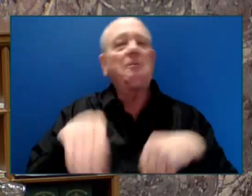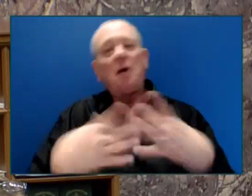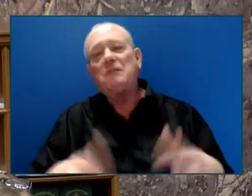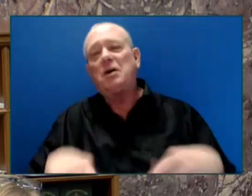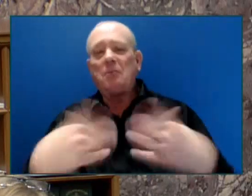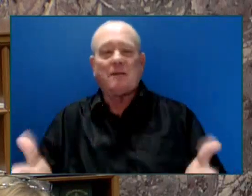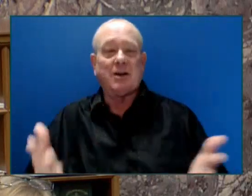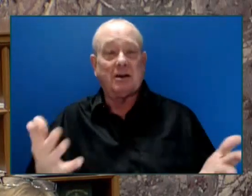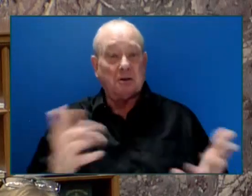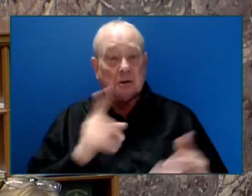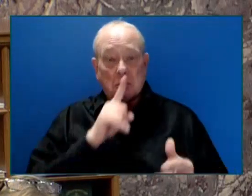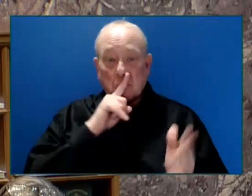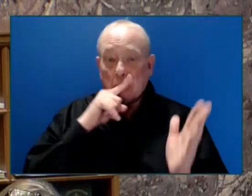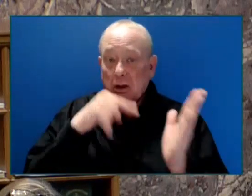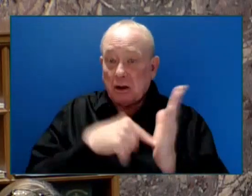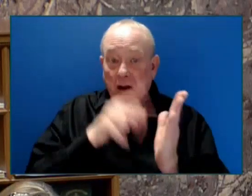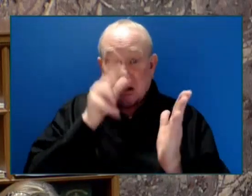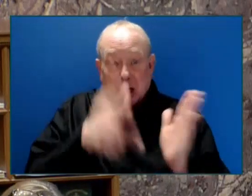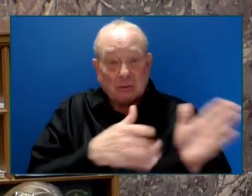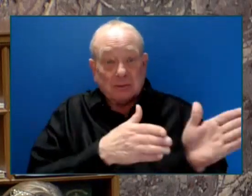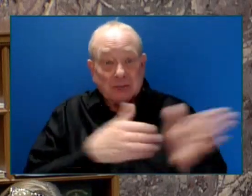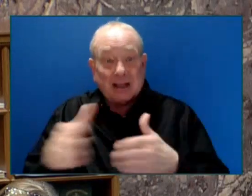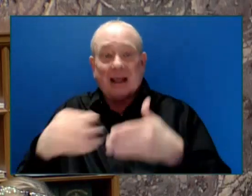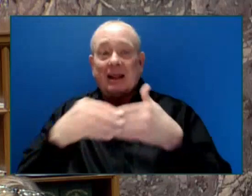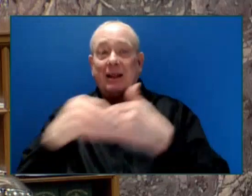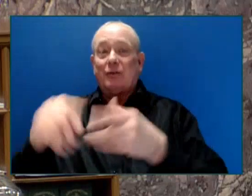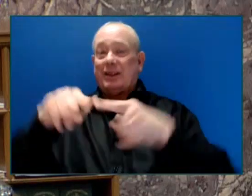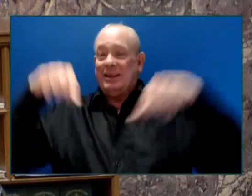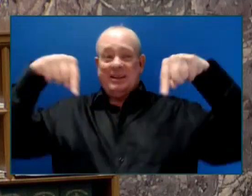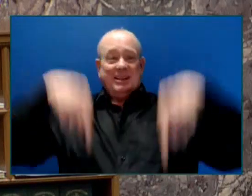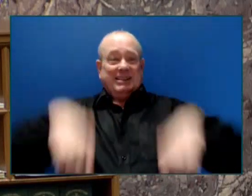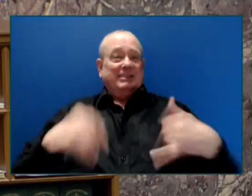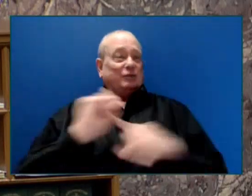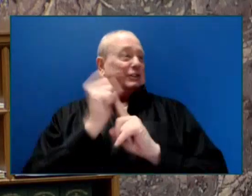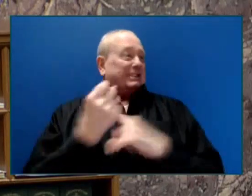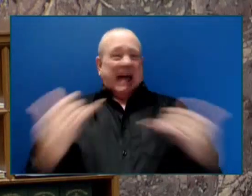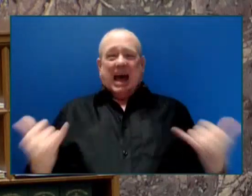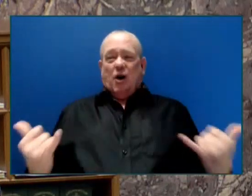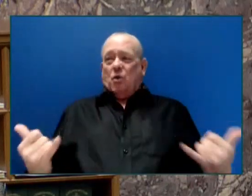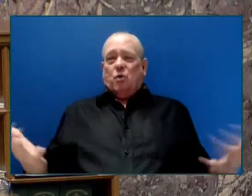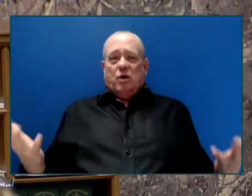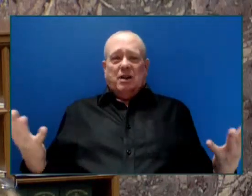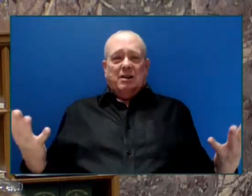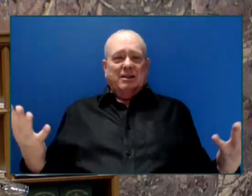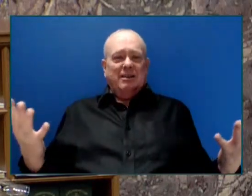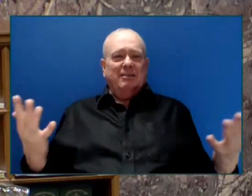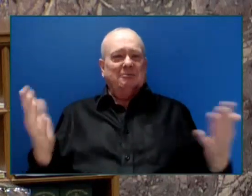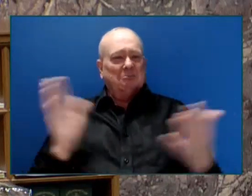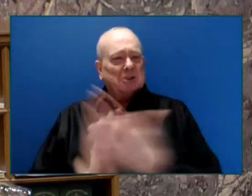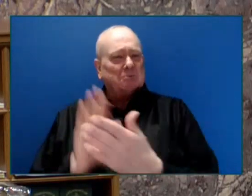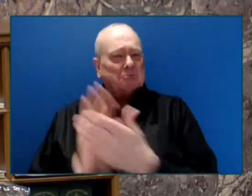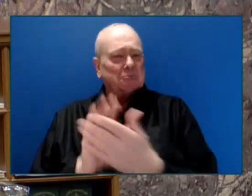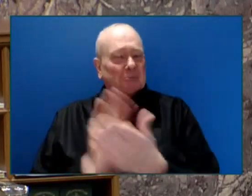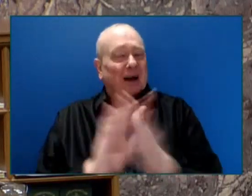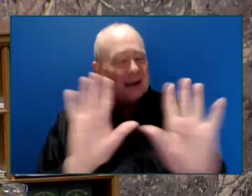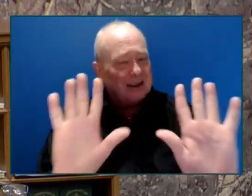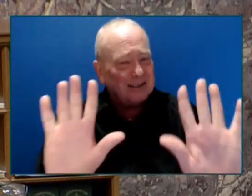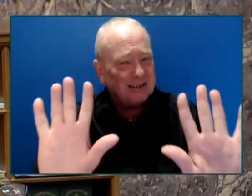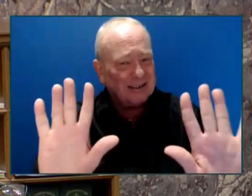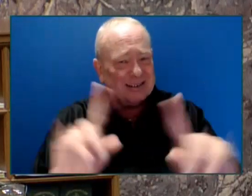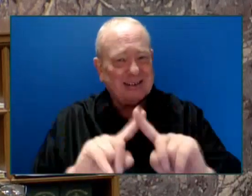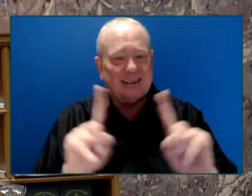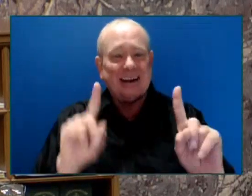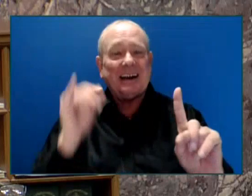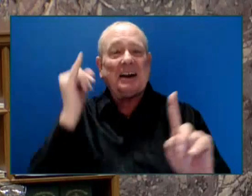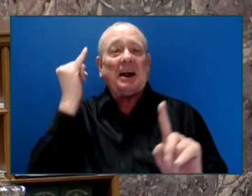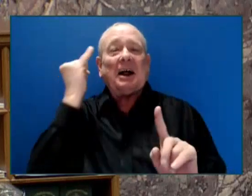they just loaded on all these costs and taxes to housing. But if we're going to do housing right, Mr.